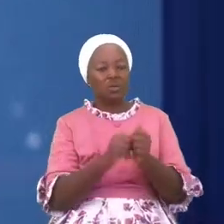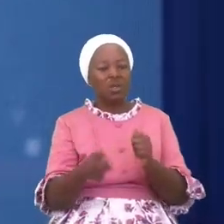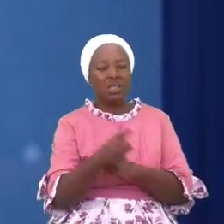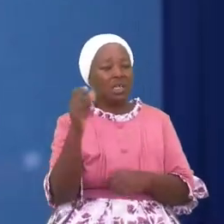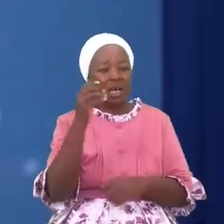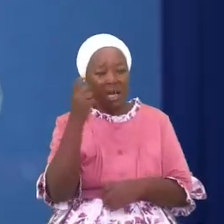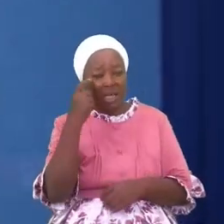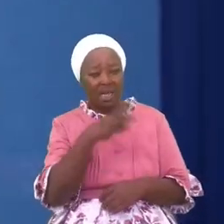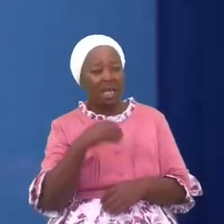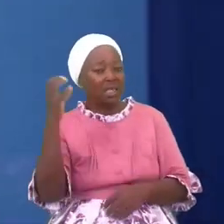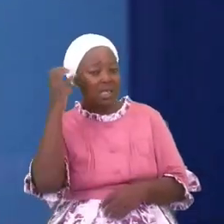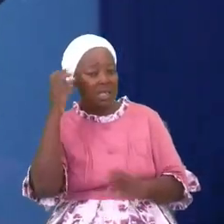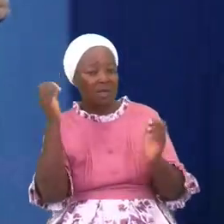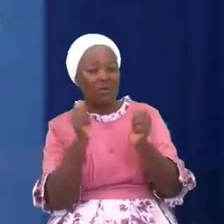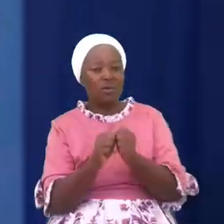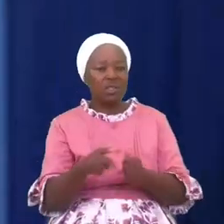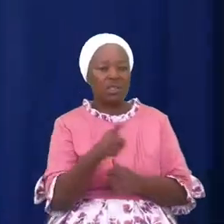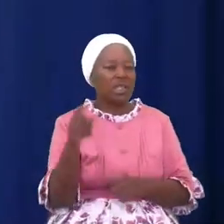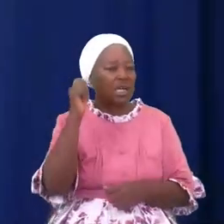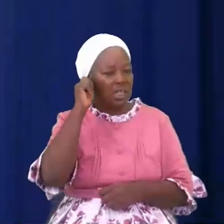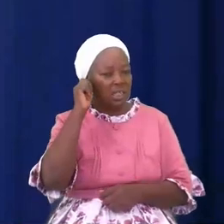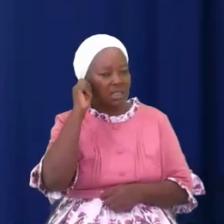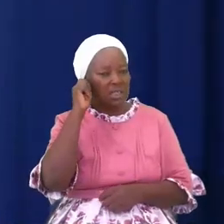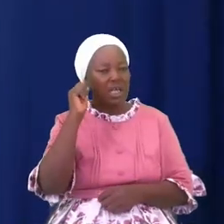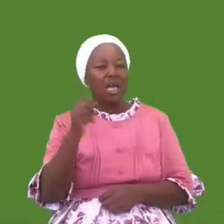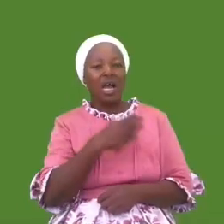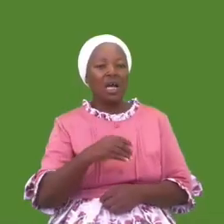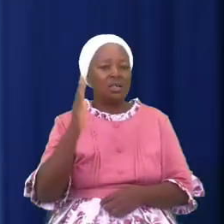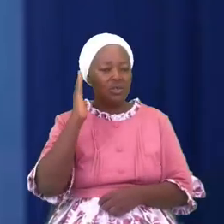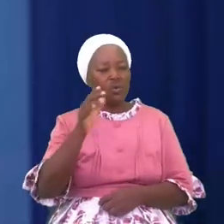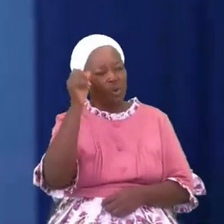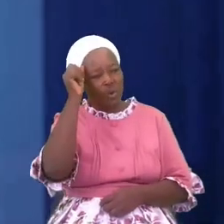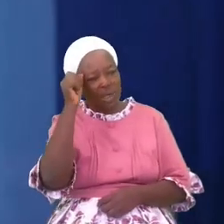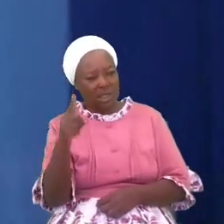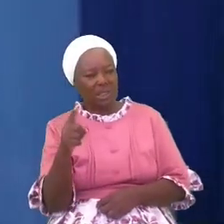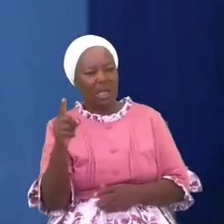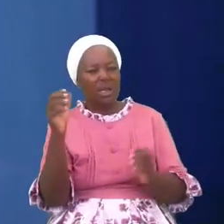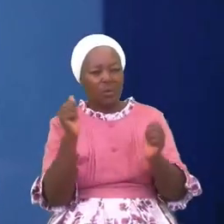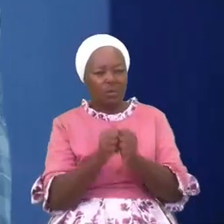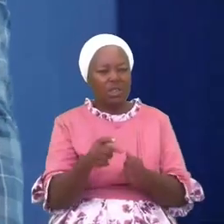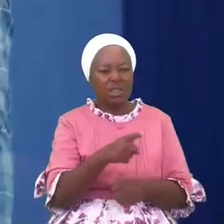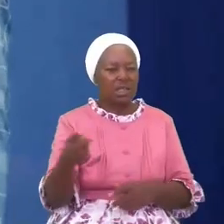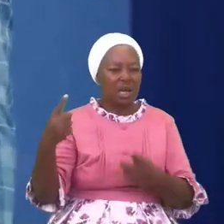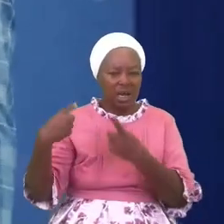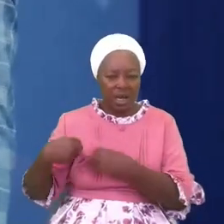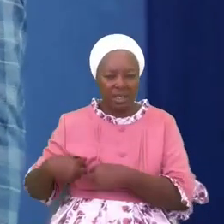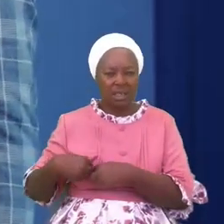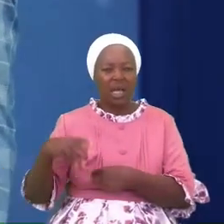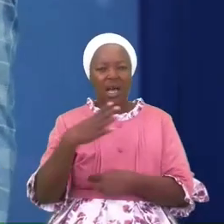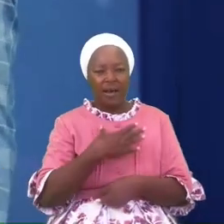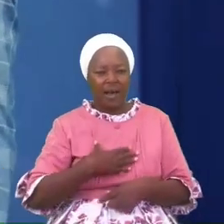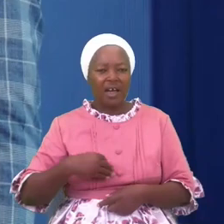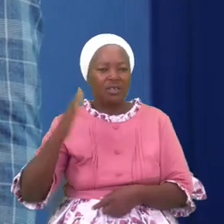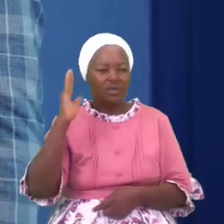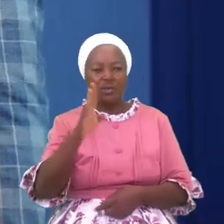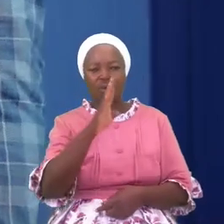ears, and should understand with their heart, and should be converted. When they open their eyes,